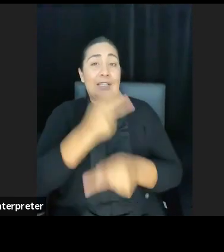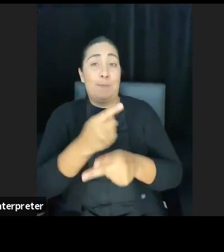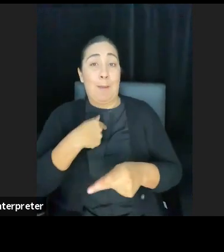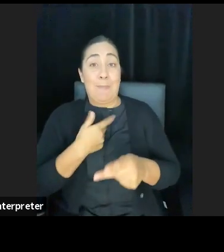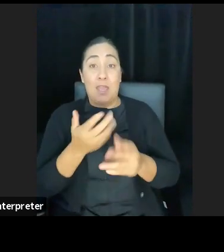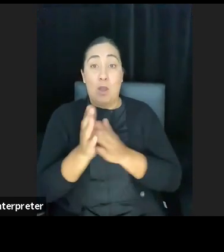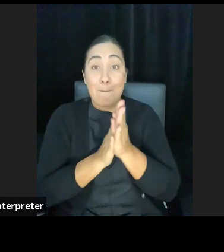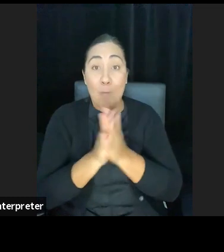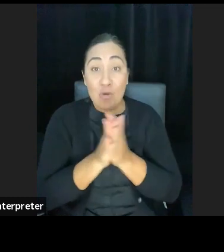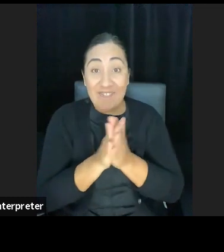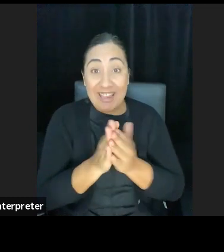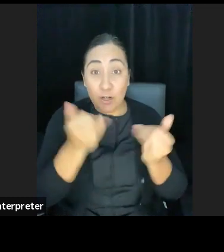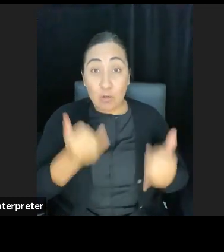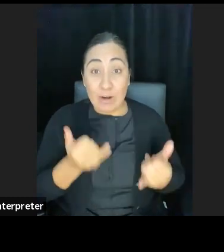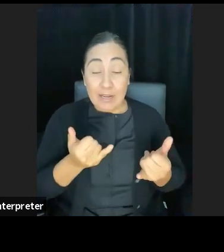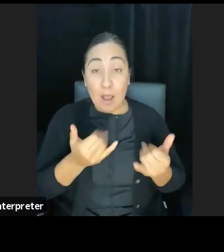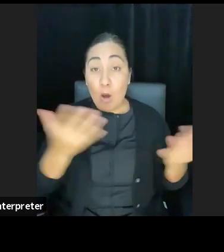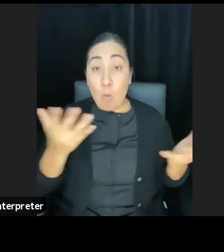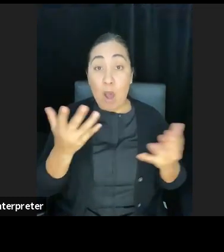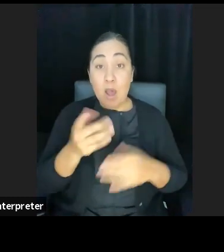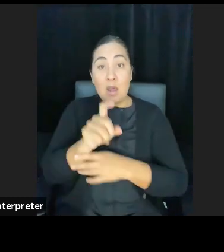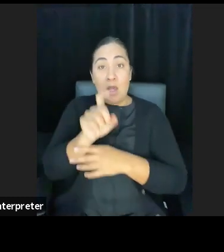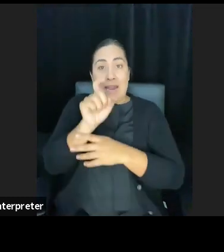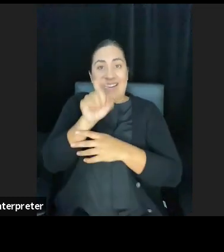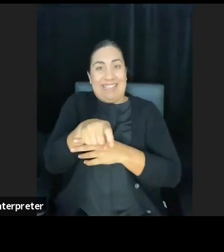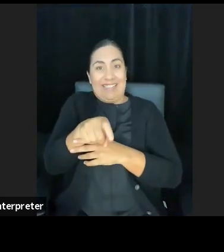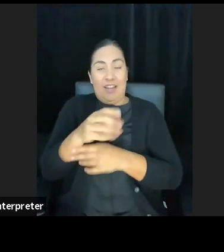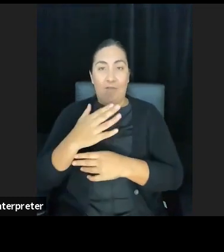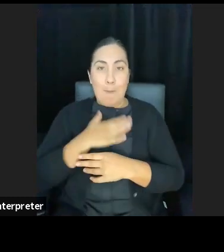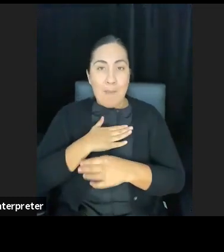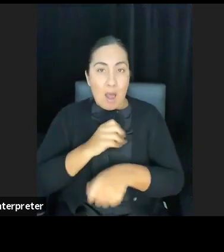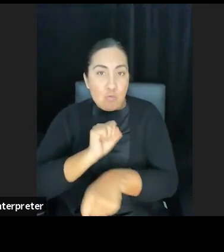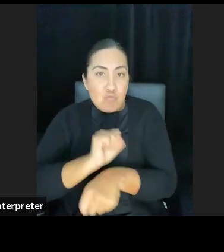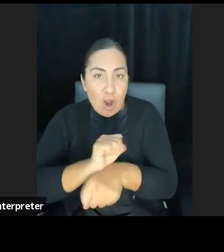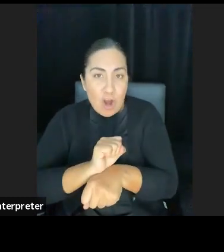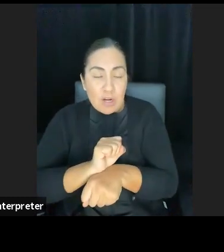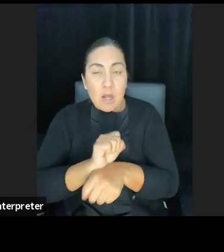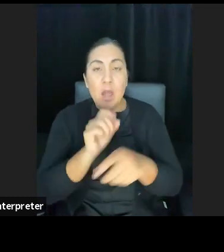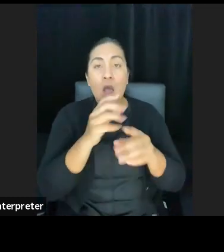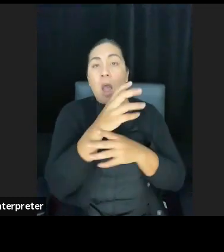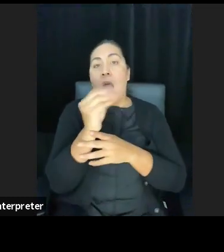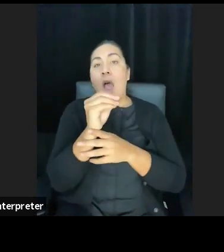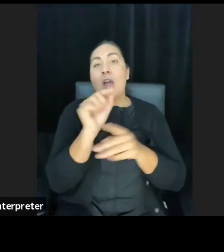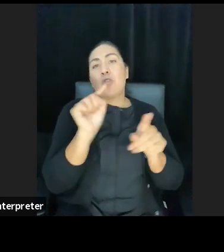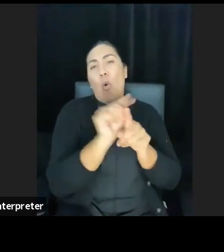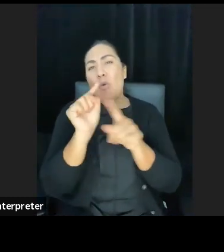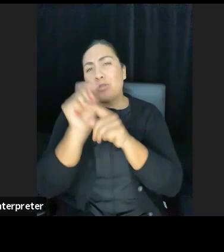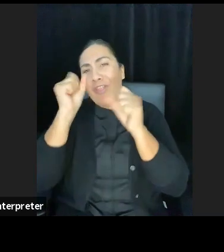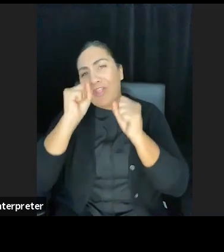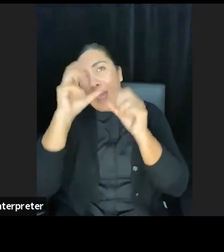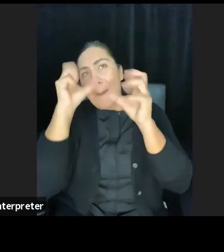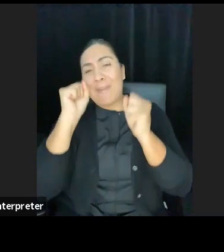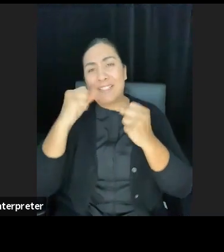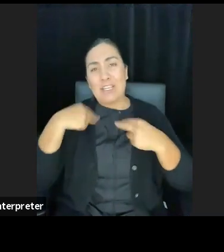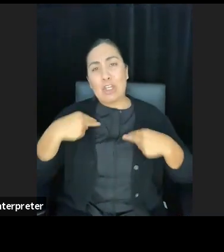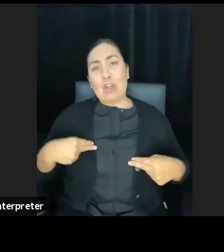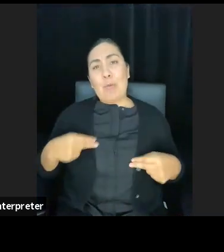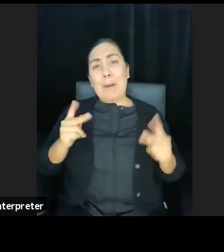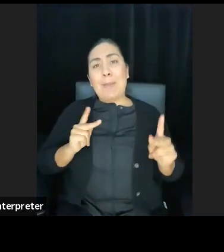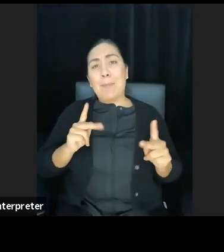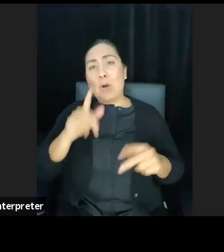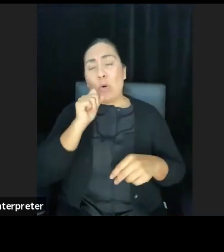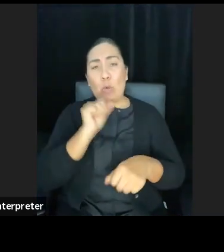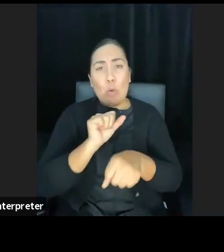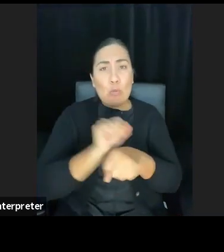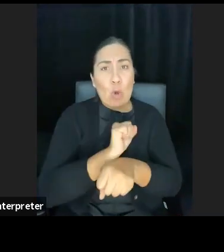now is the necessity of this work, and the amazing human beings who have been working on solving